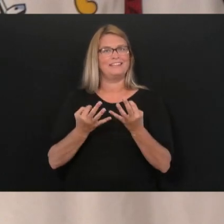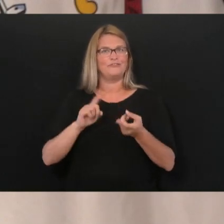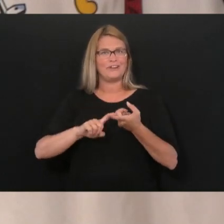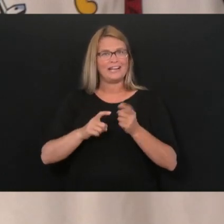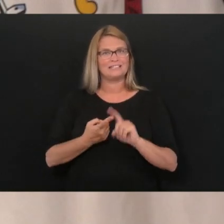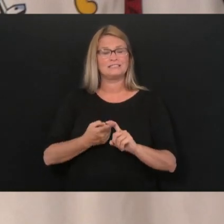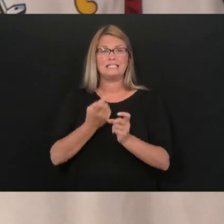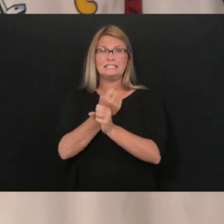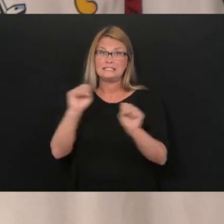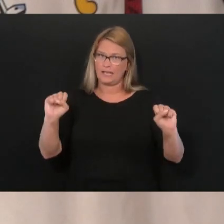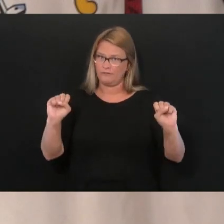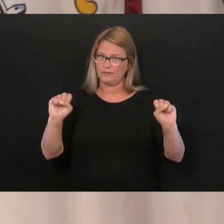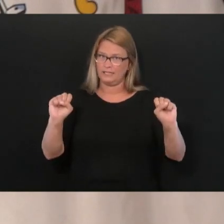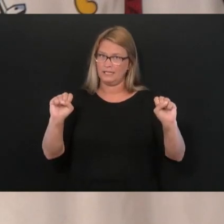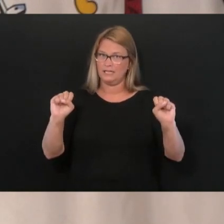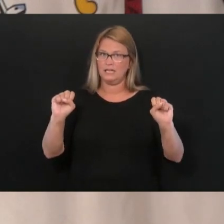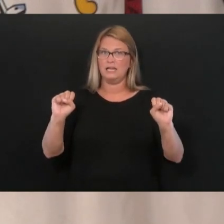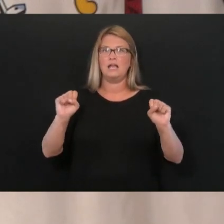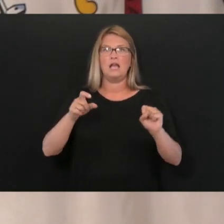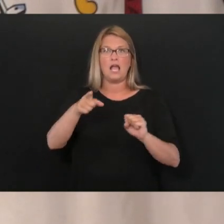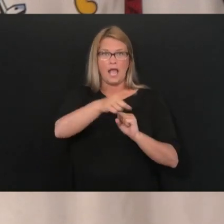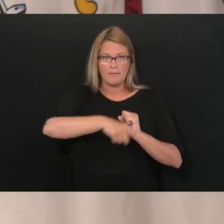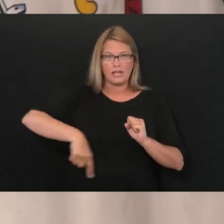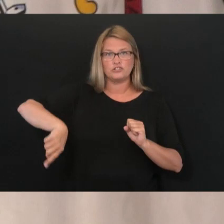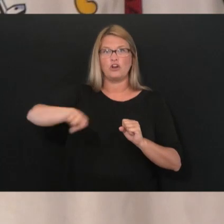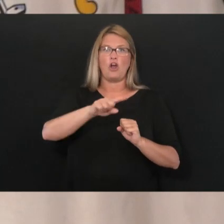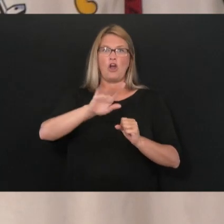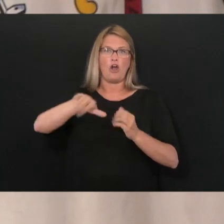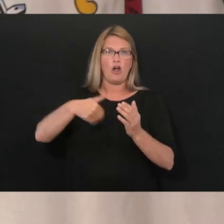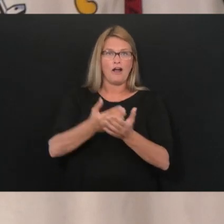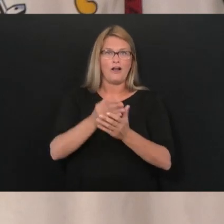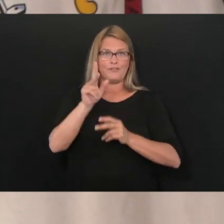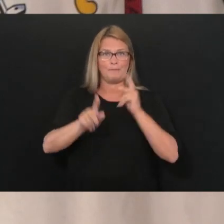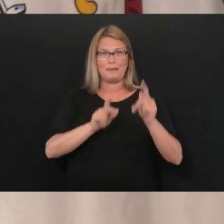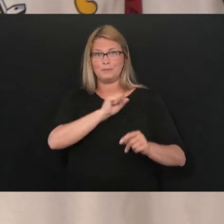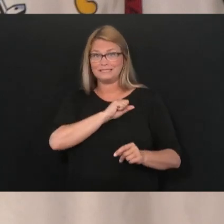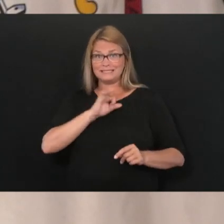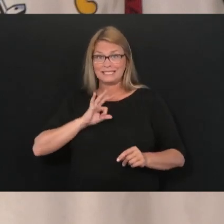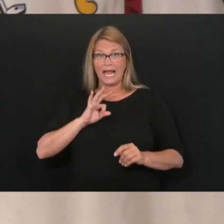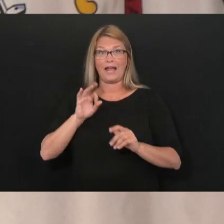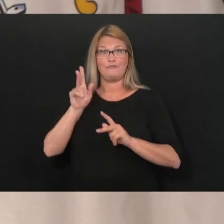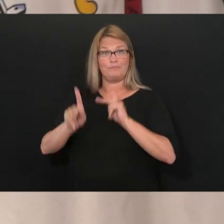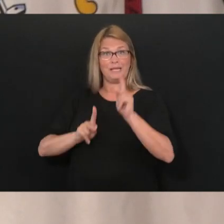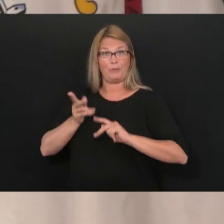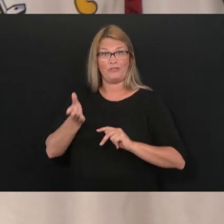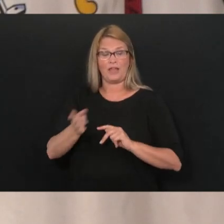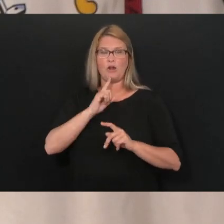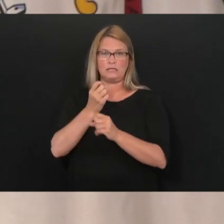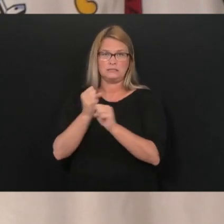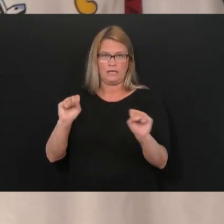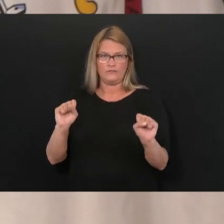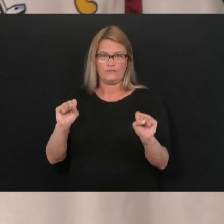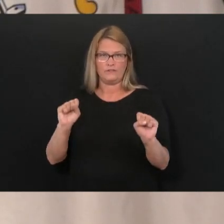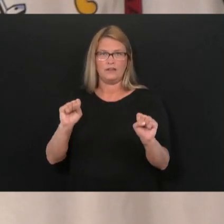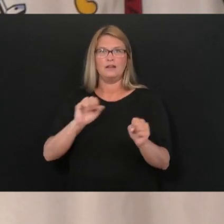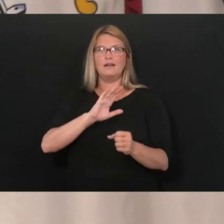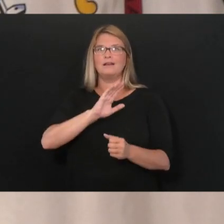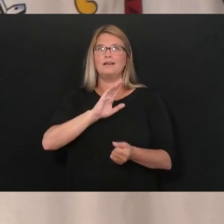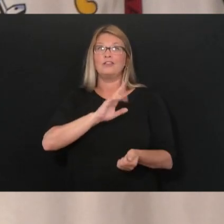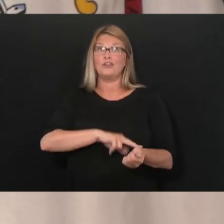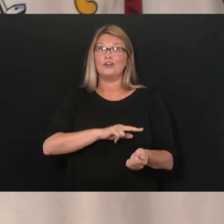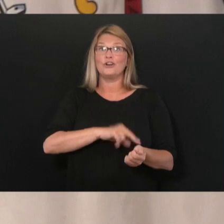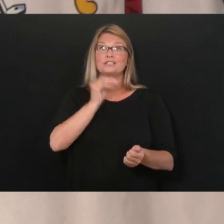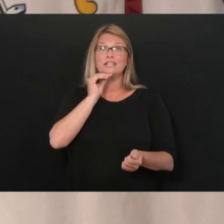can and protect all those within the nursing home system and everything. All the nursing home people, I've had a lot